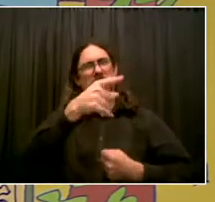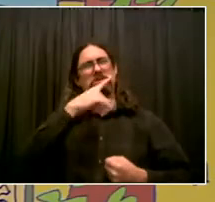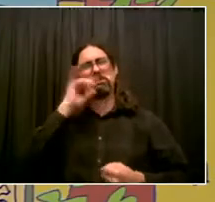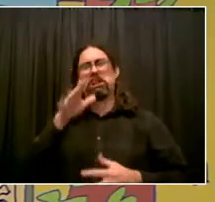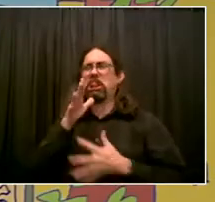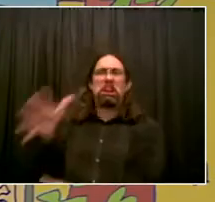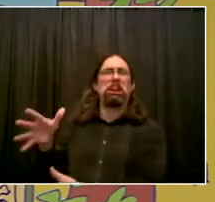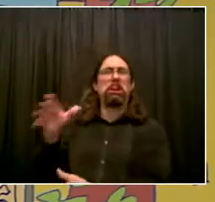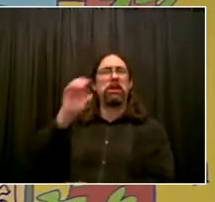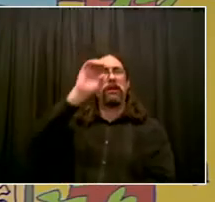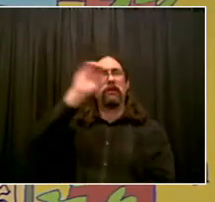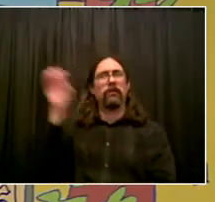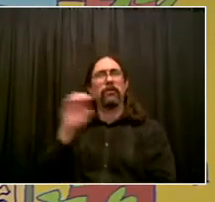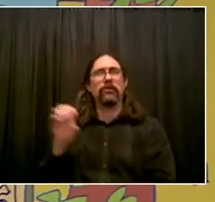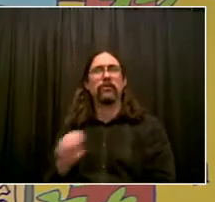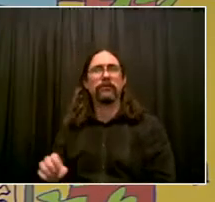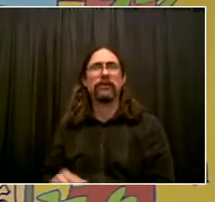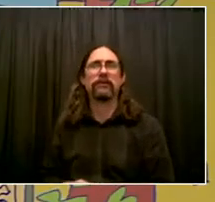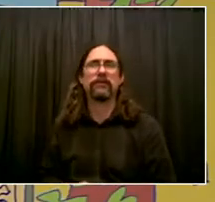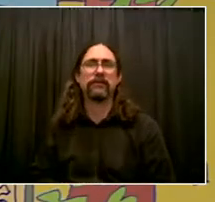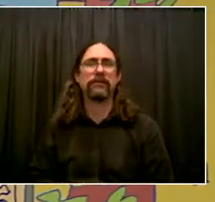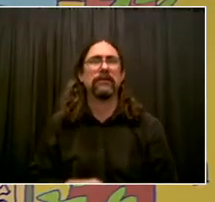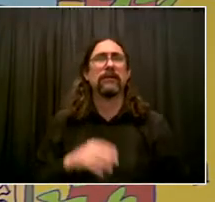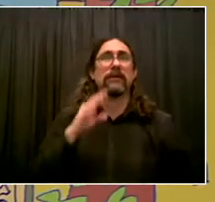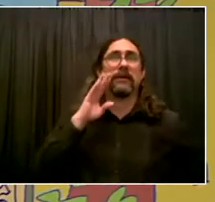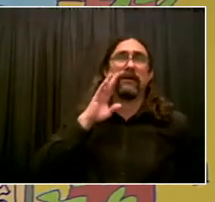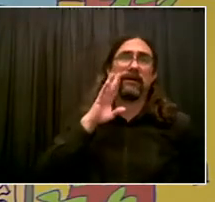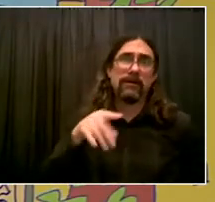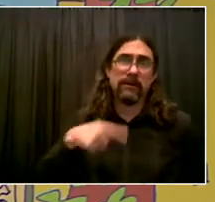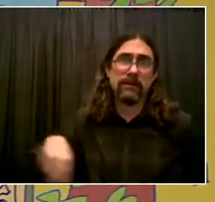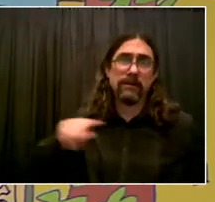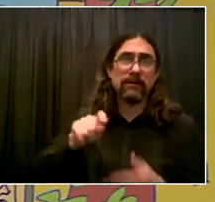you. Onto my questions.